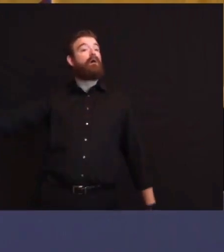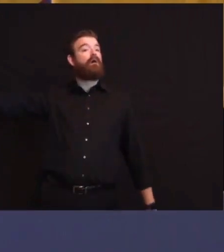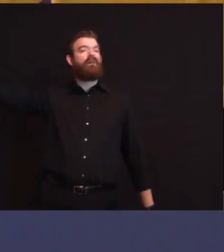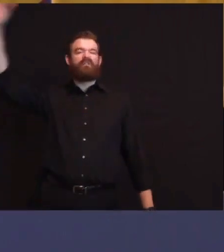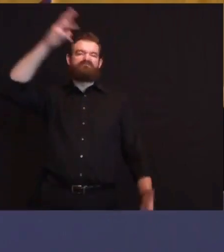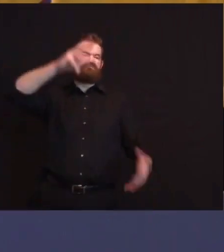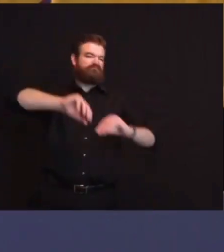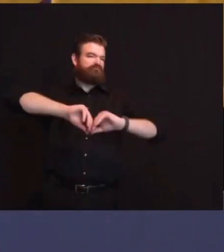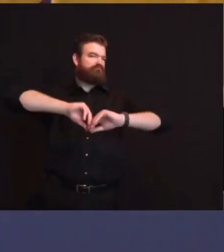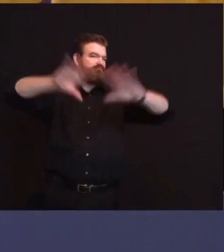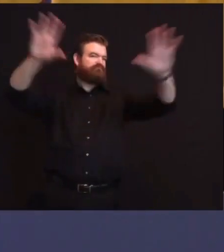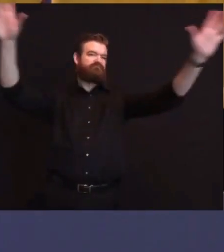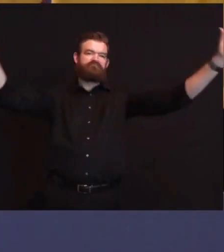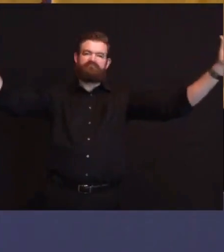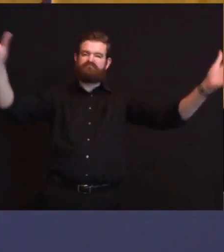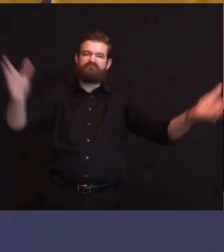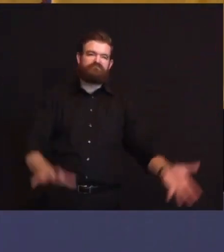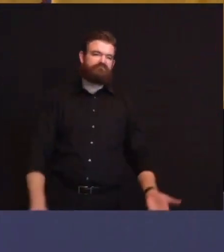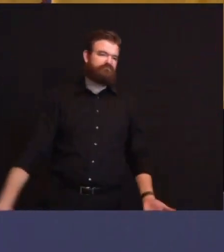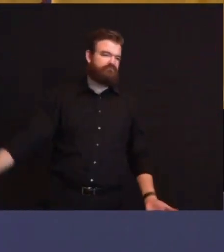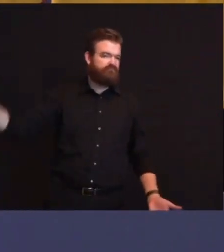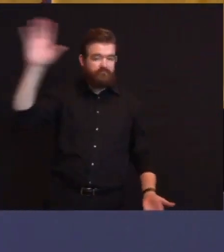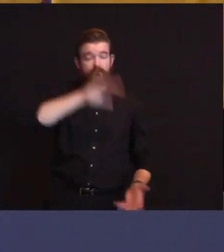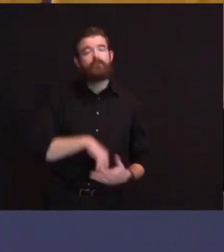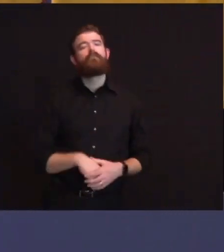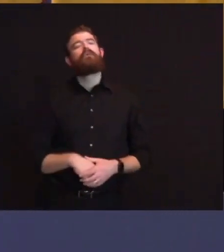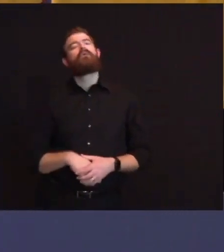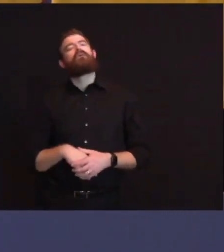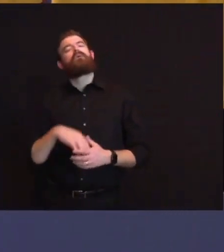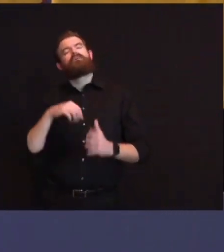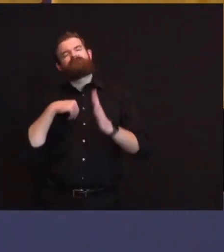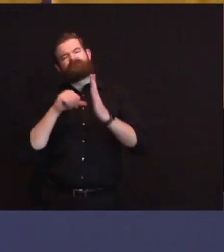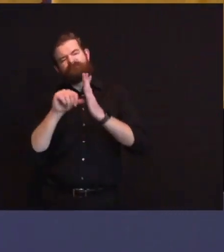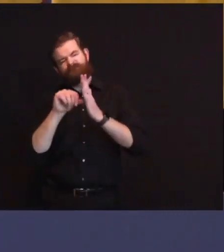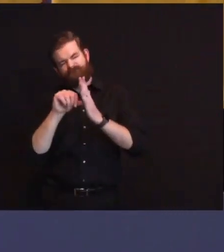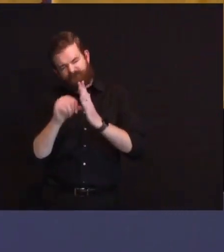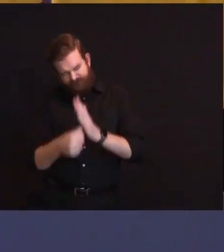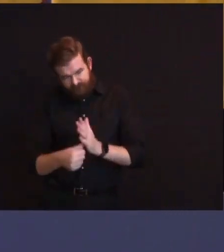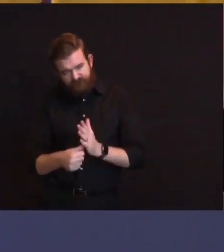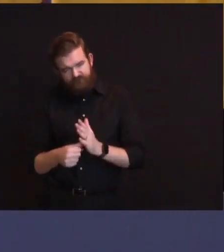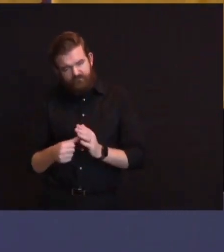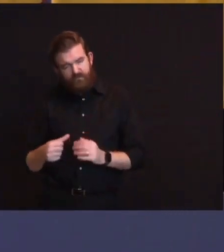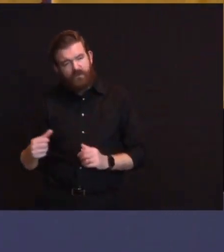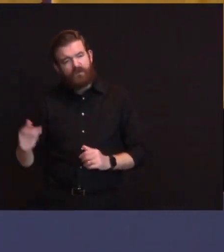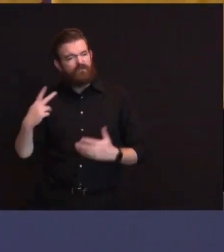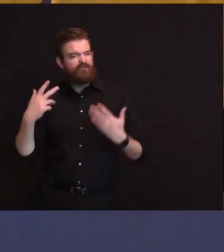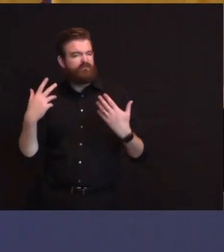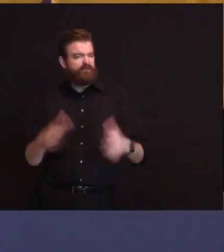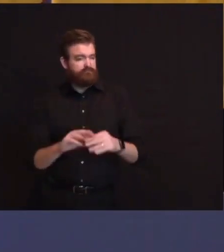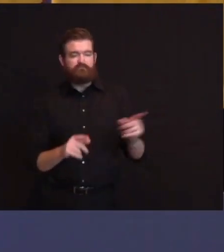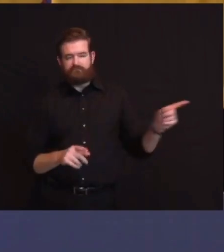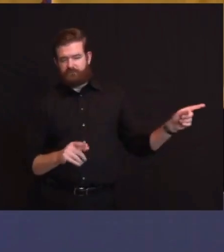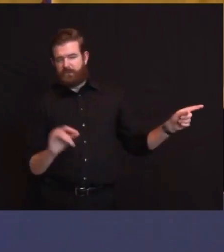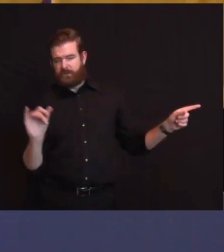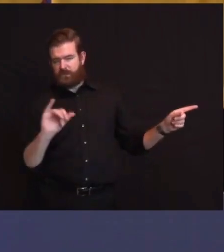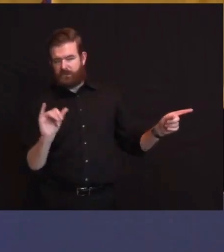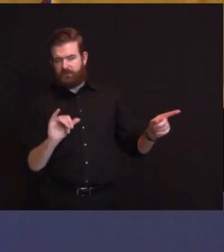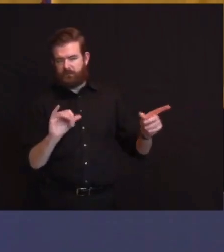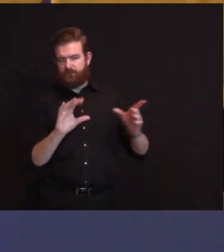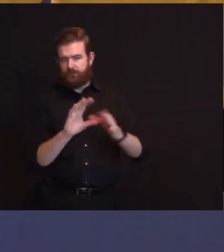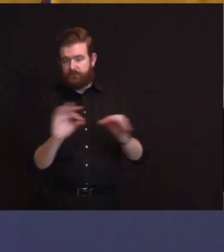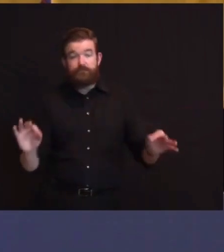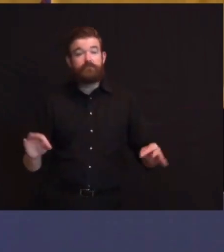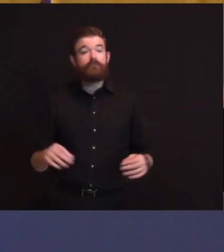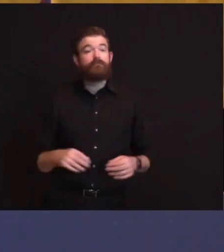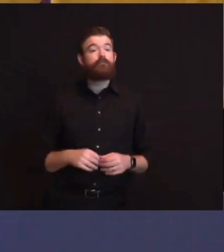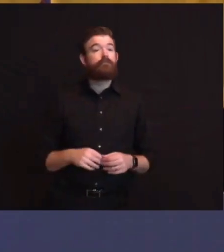then secondly, to underscore the point that both you and I have made, and Pat, you're part of this, where we can enforce compliance, when